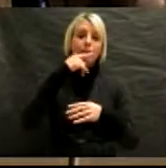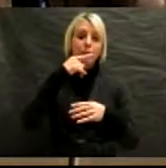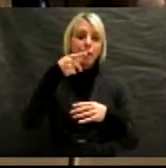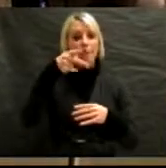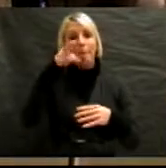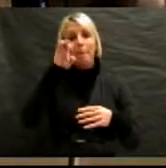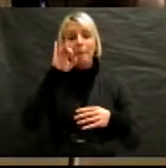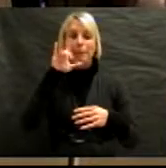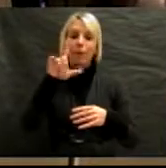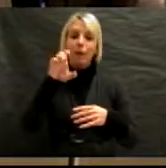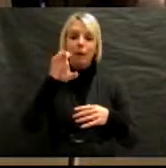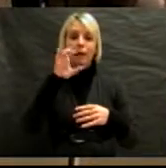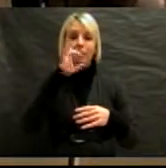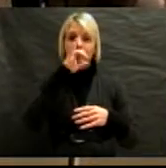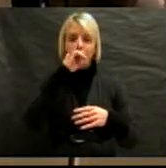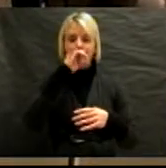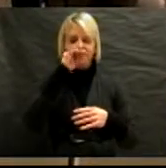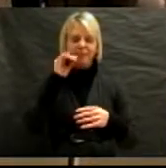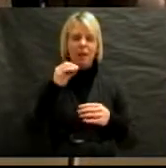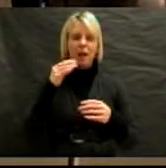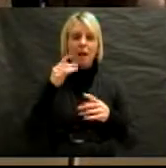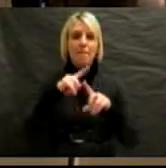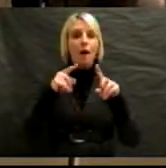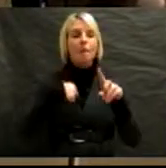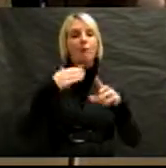Next up are school assignments.